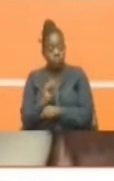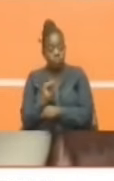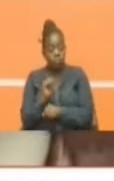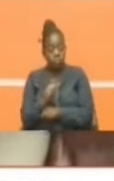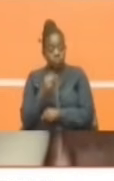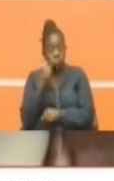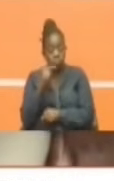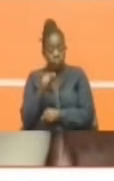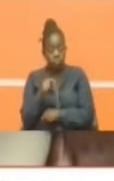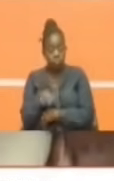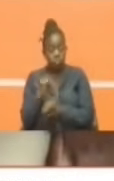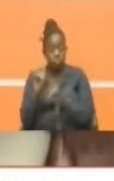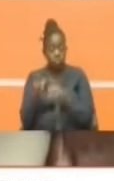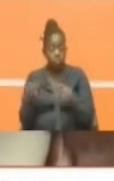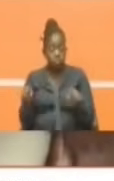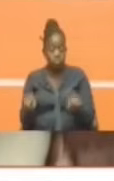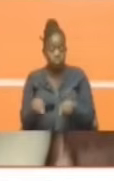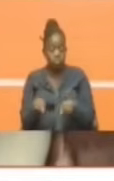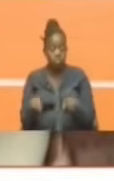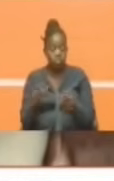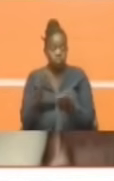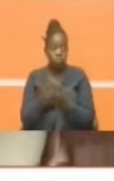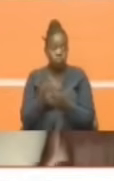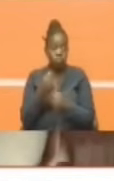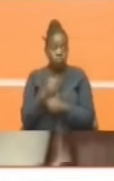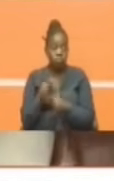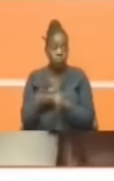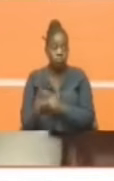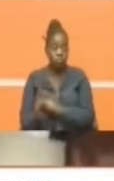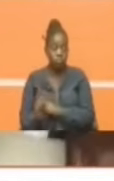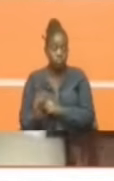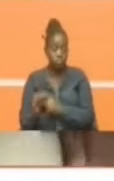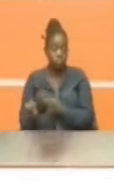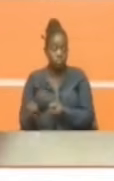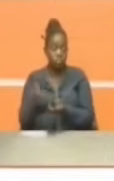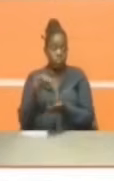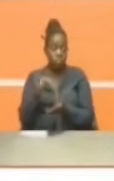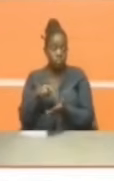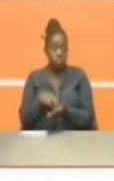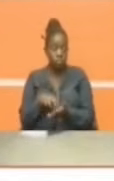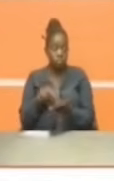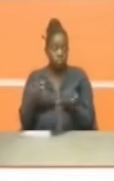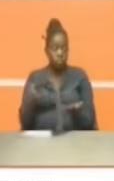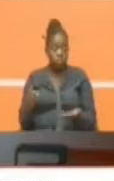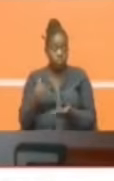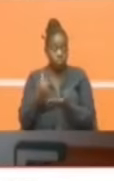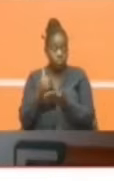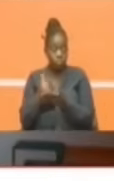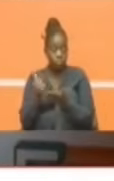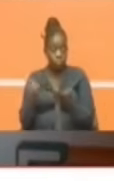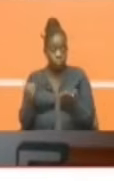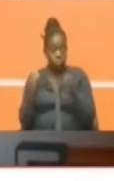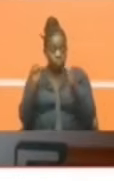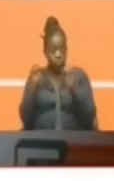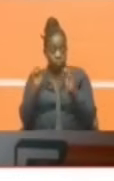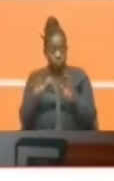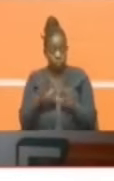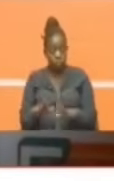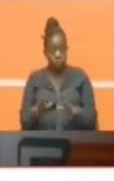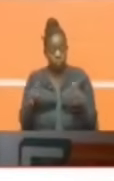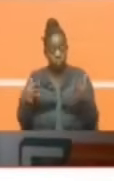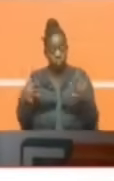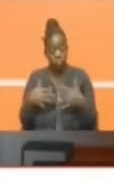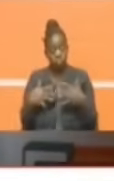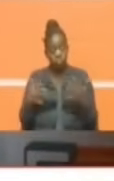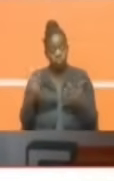gamanti bawanga alira mukutya nalajanira ebitongole bikuma dembe okusitukira mu okubayamba abasomesa bali mukutya